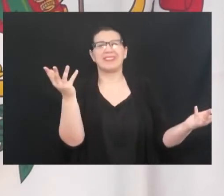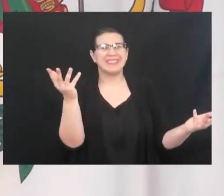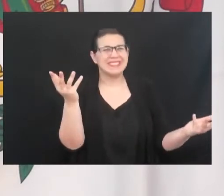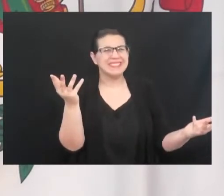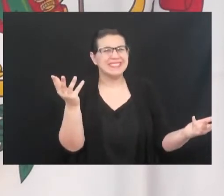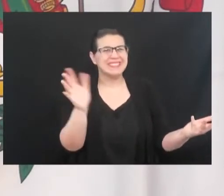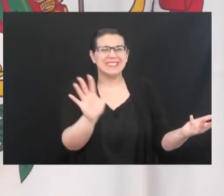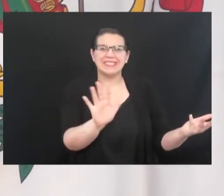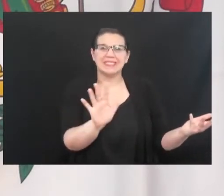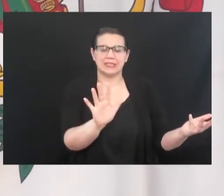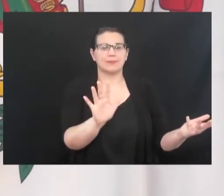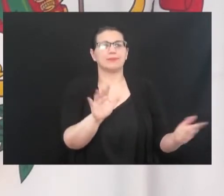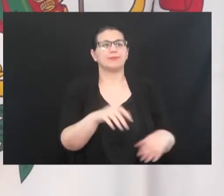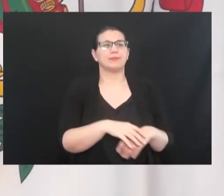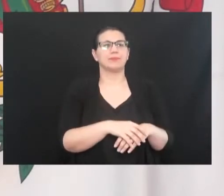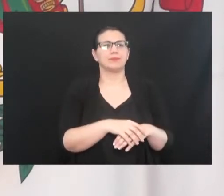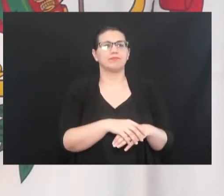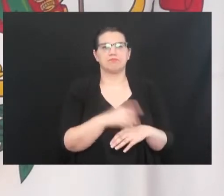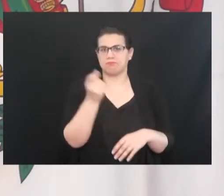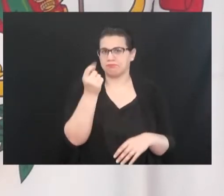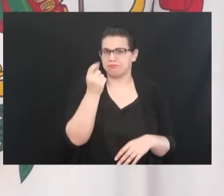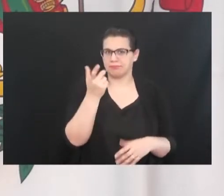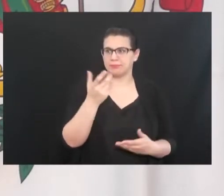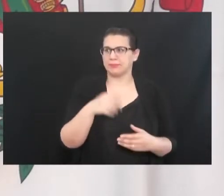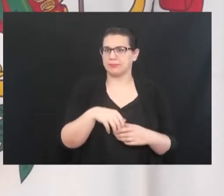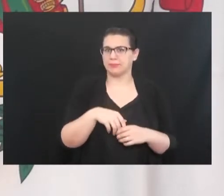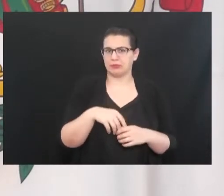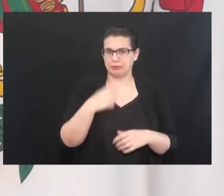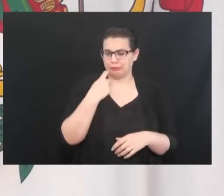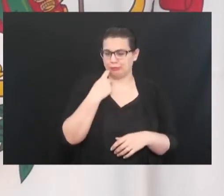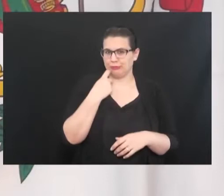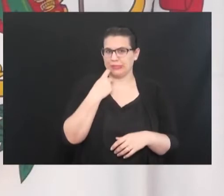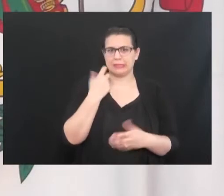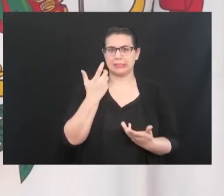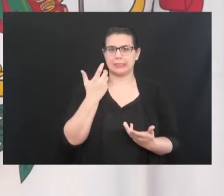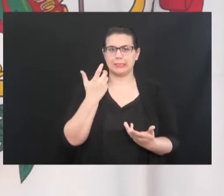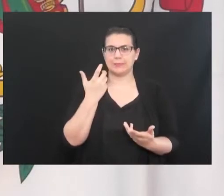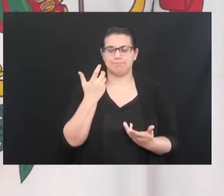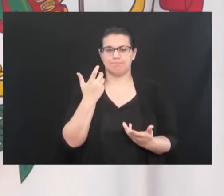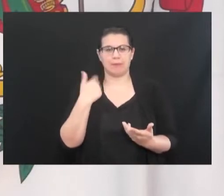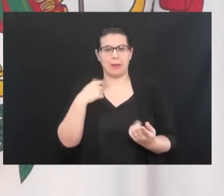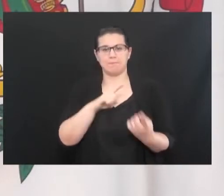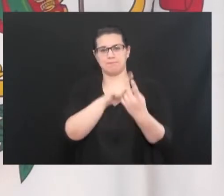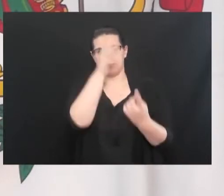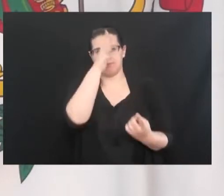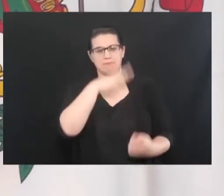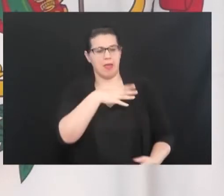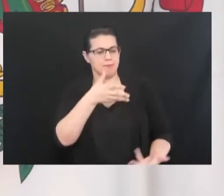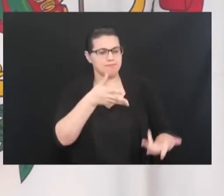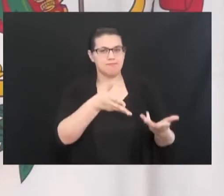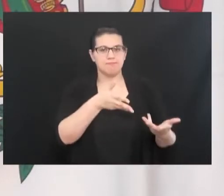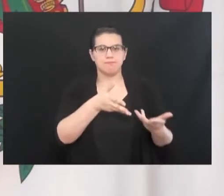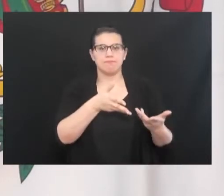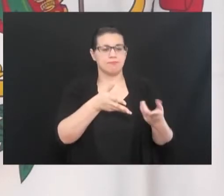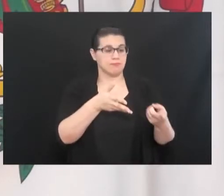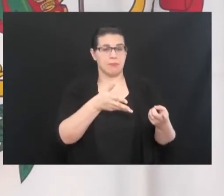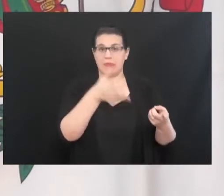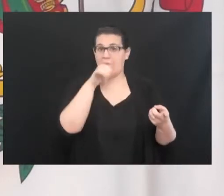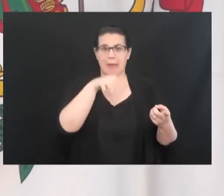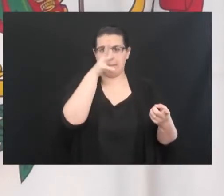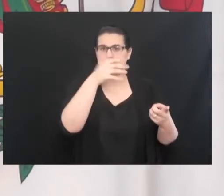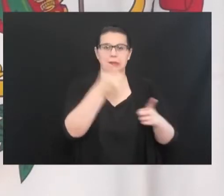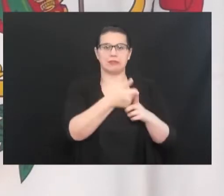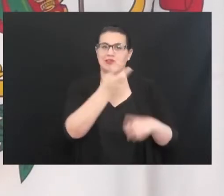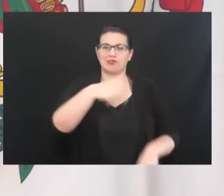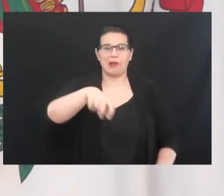I met with a gentleman, you know, just in the near term or just last little while, you know, and he's all over the world, and he